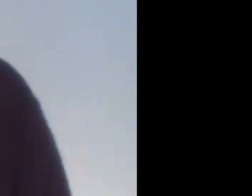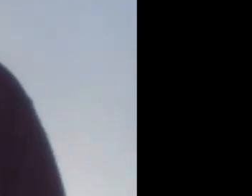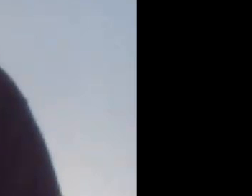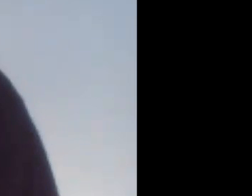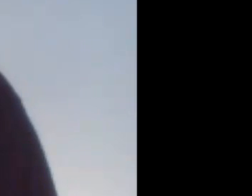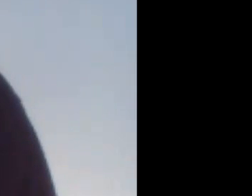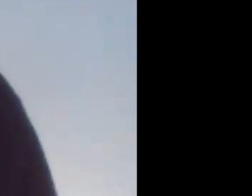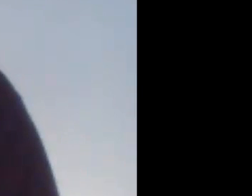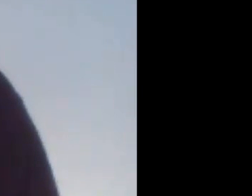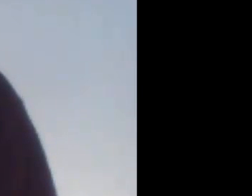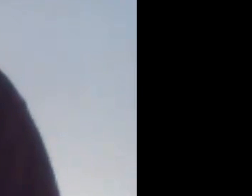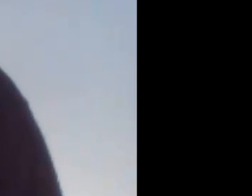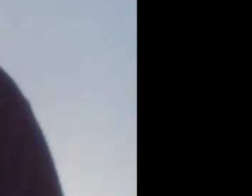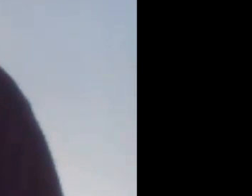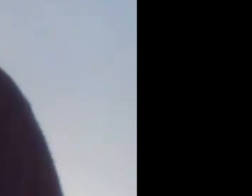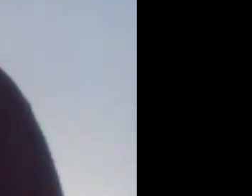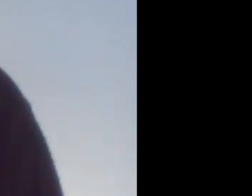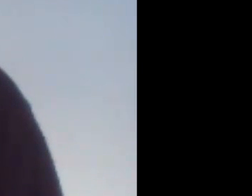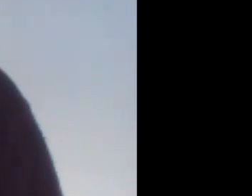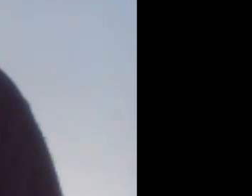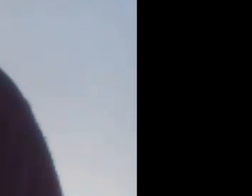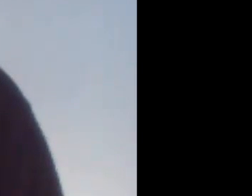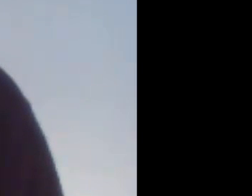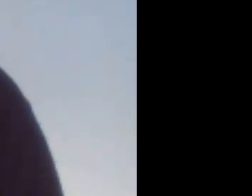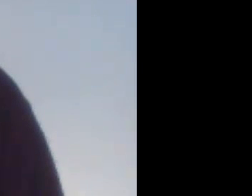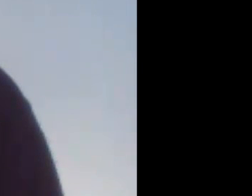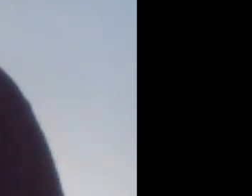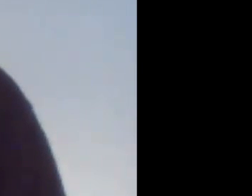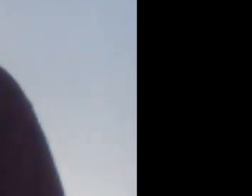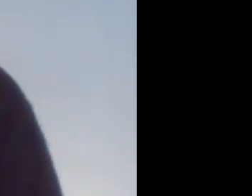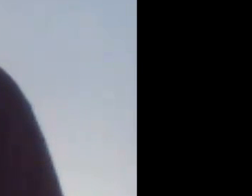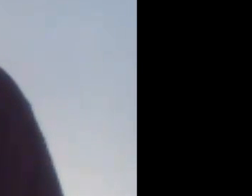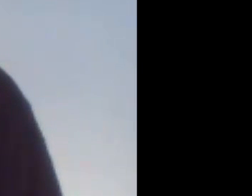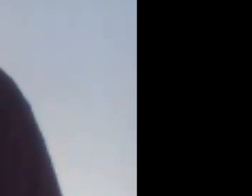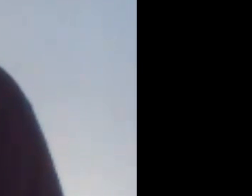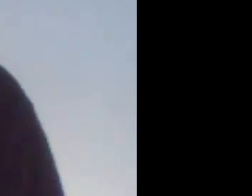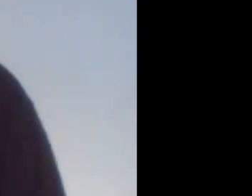and as a means of saying goodbye. It's